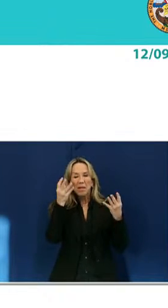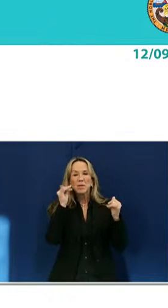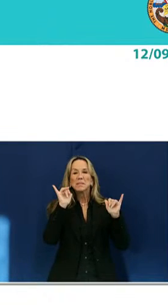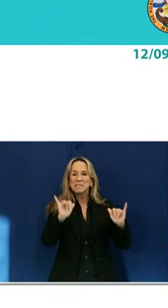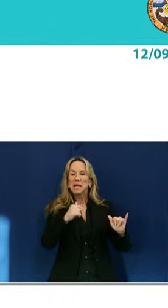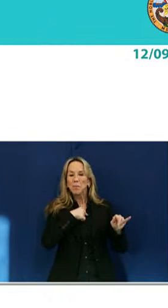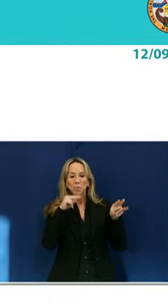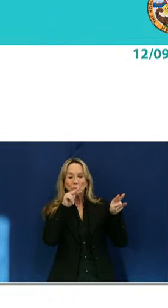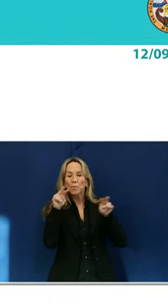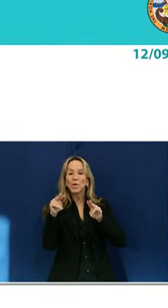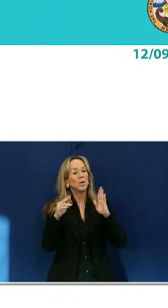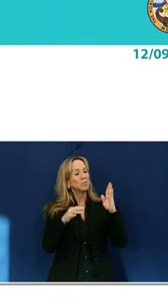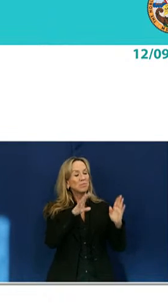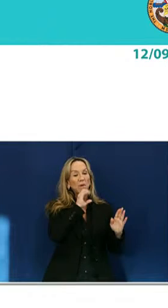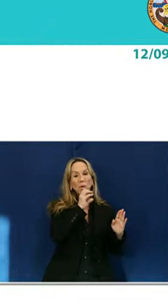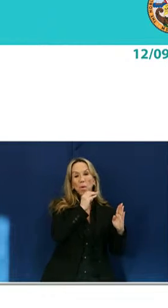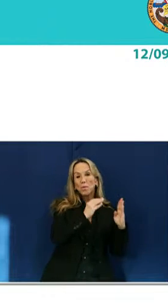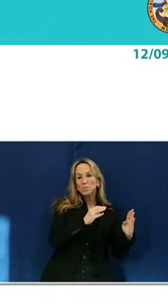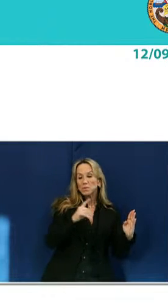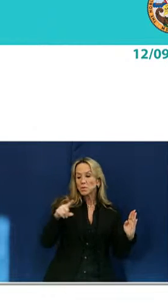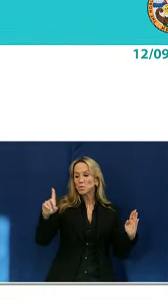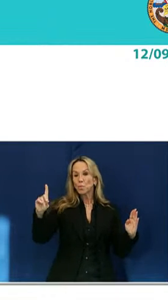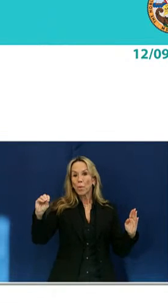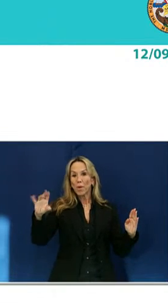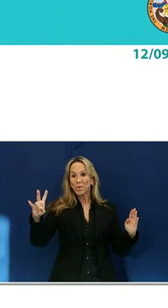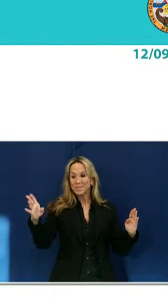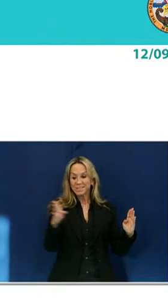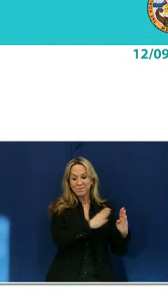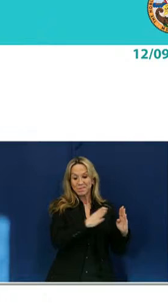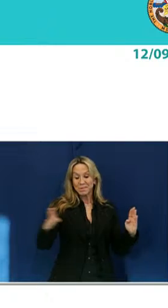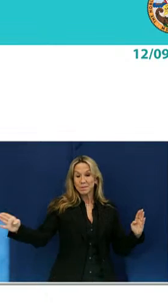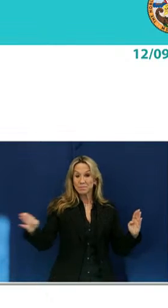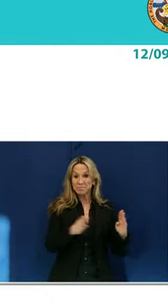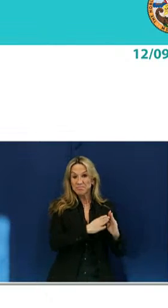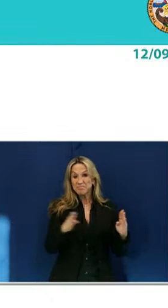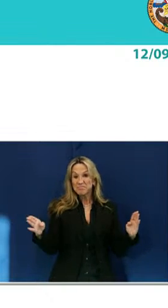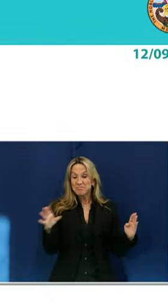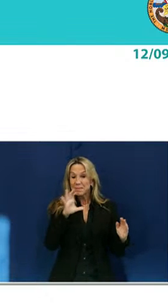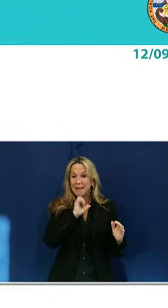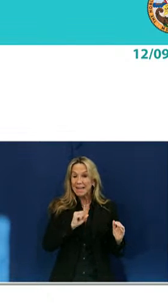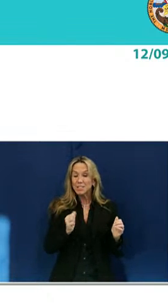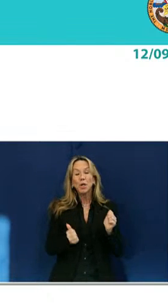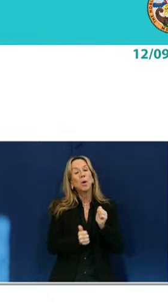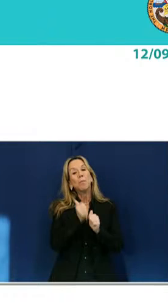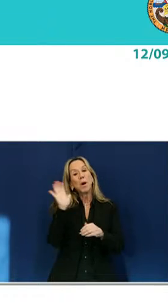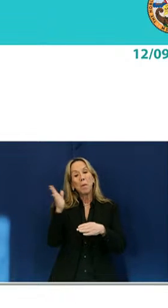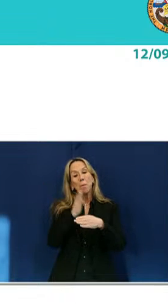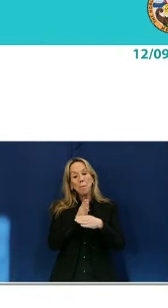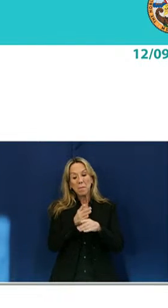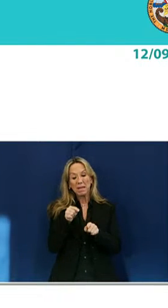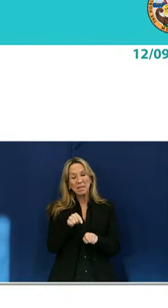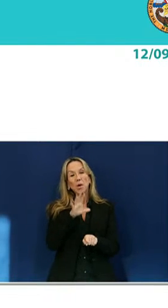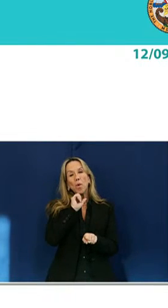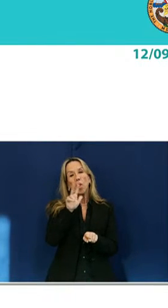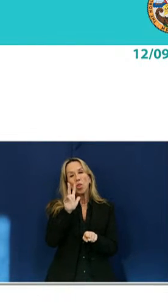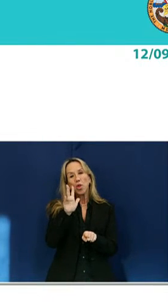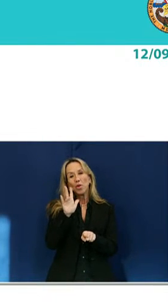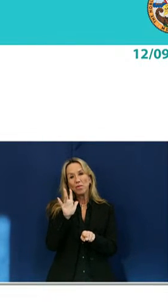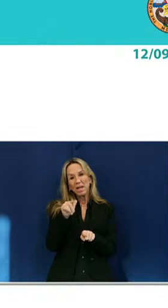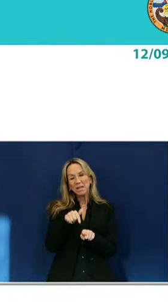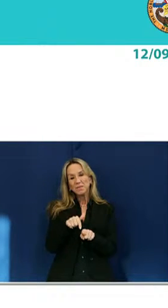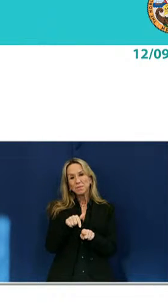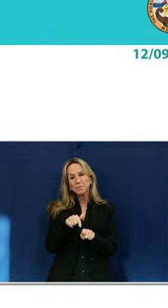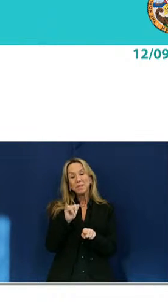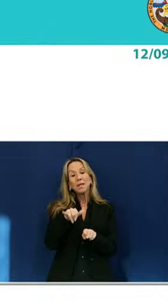Age ranges from 0 to 107 years of age, with a median age of 35.